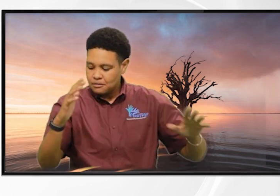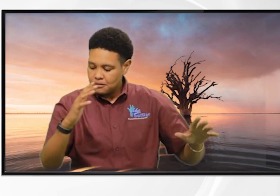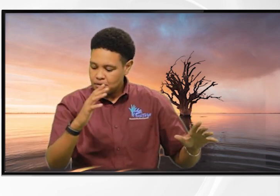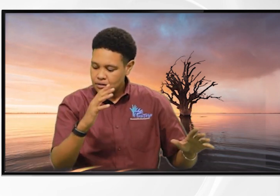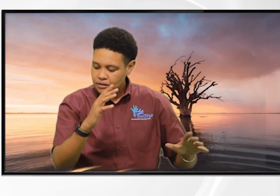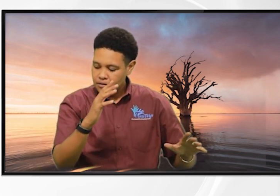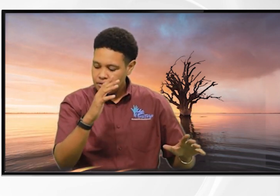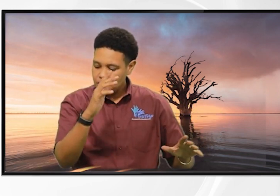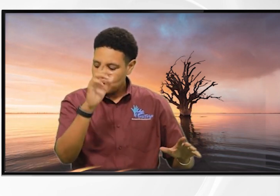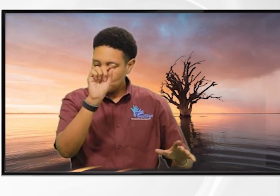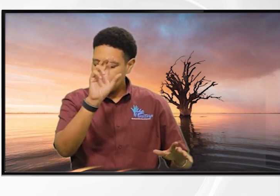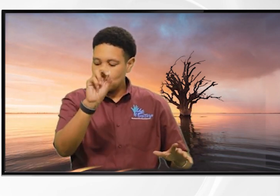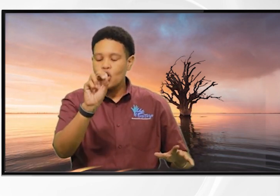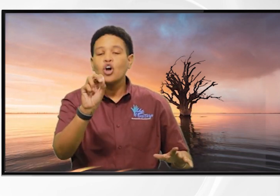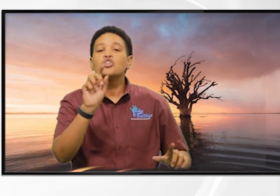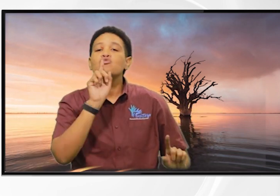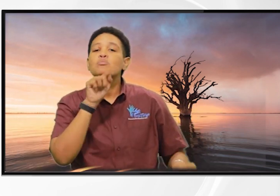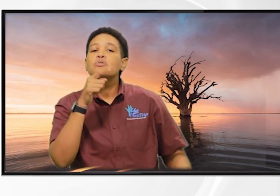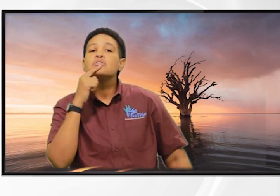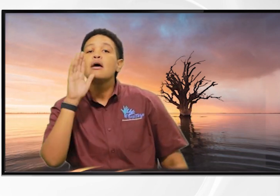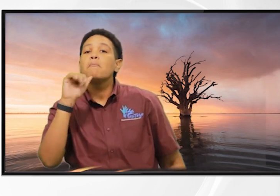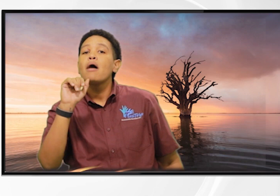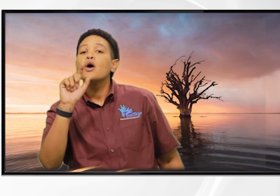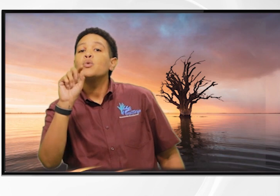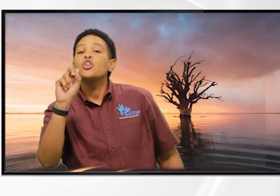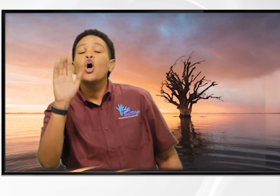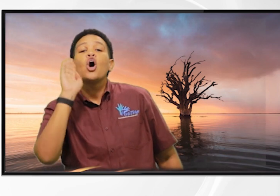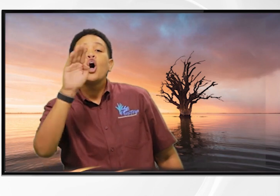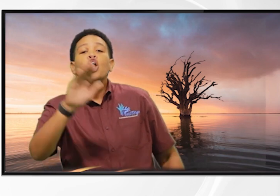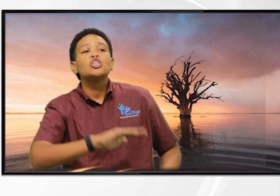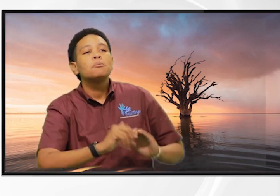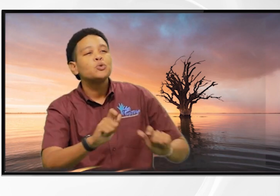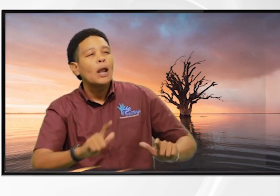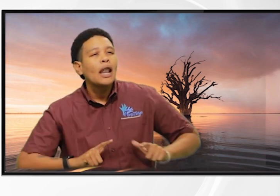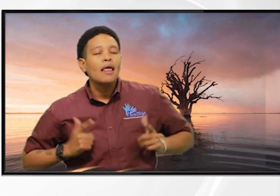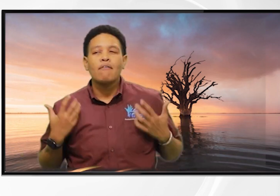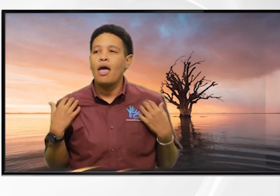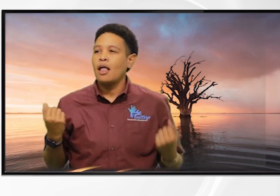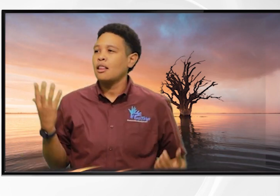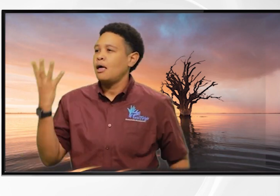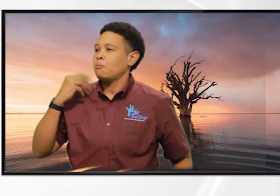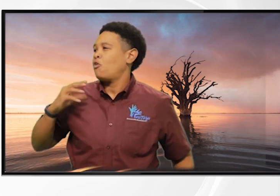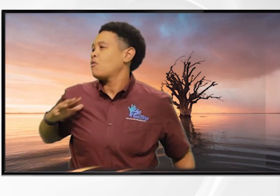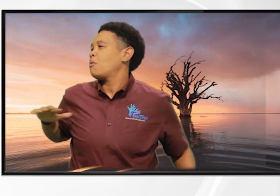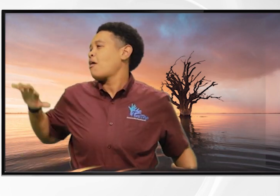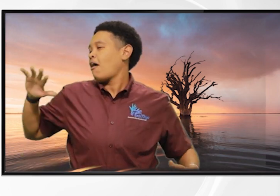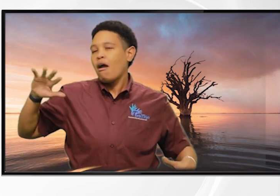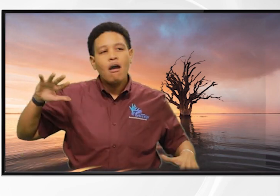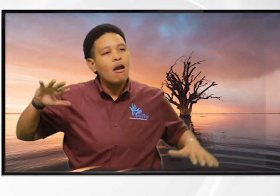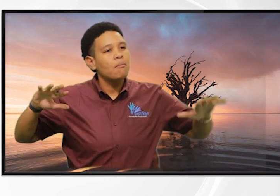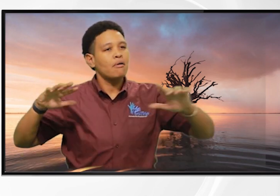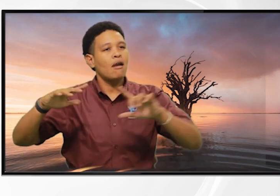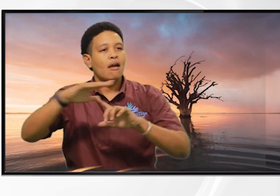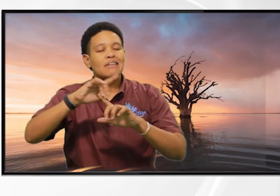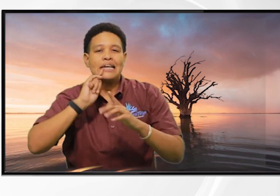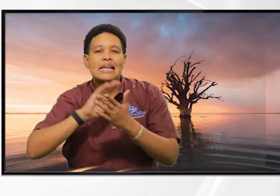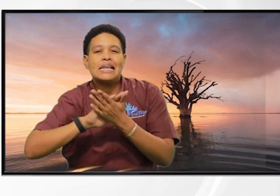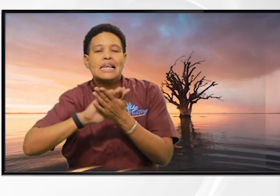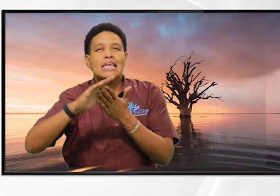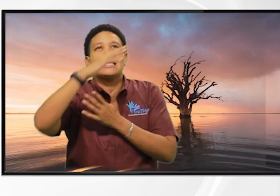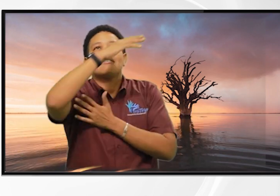all Jamaicans should live in a healthy and beautiful natural environment with clean air, water,